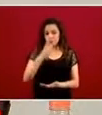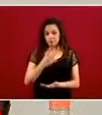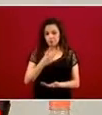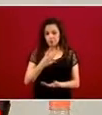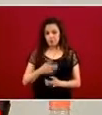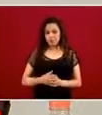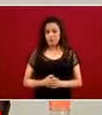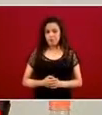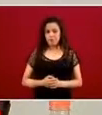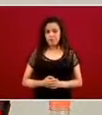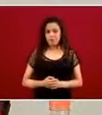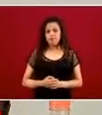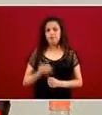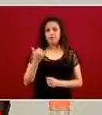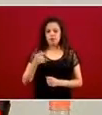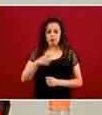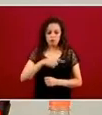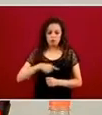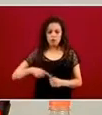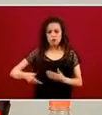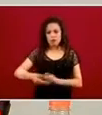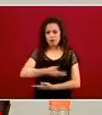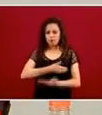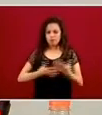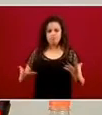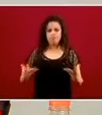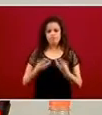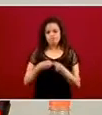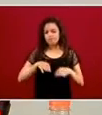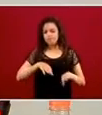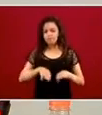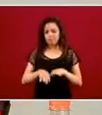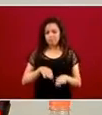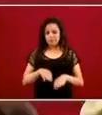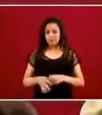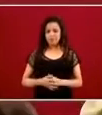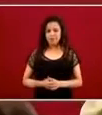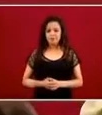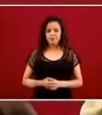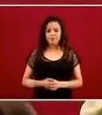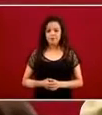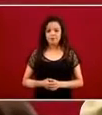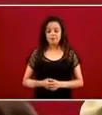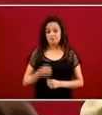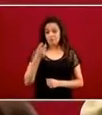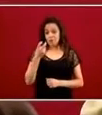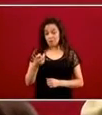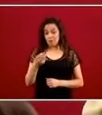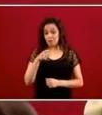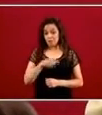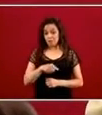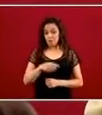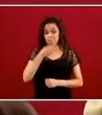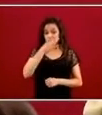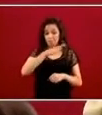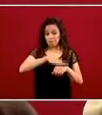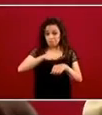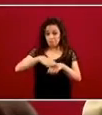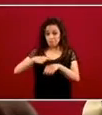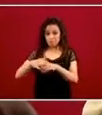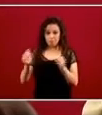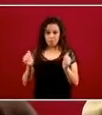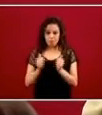to fight this pandemic, but to do it in a collective effort and to join forces, we believe that this is a